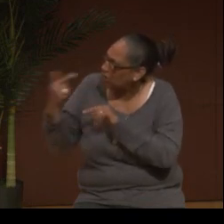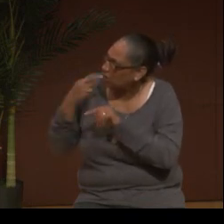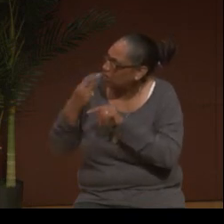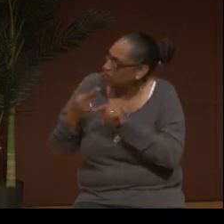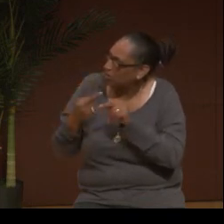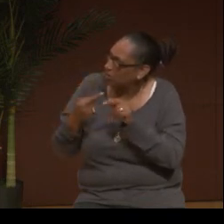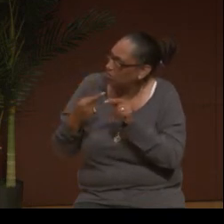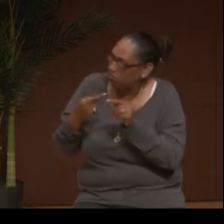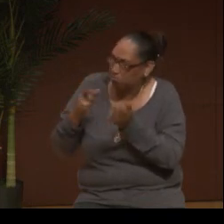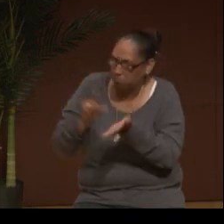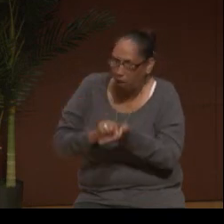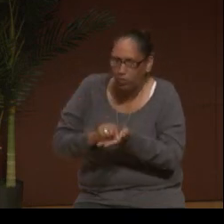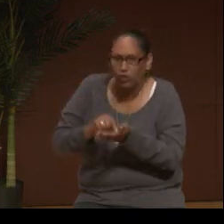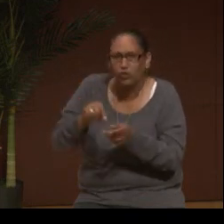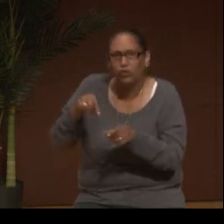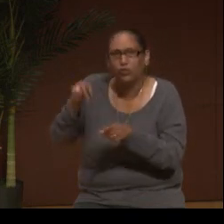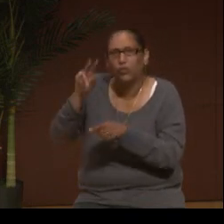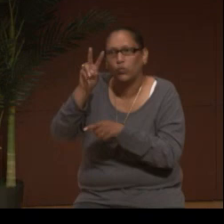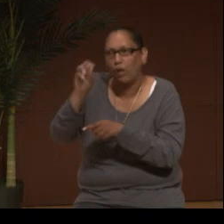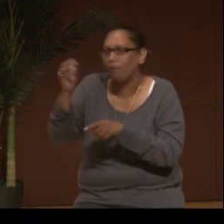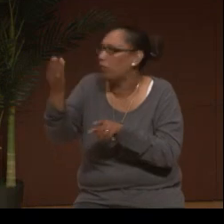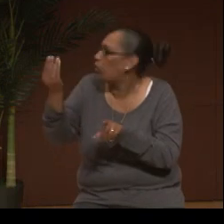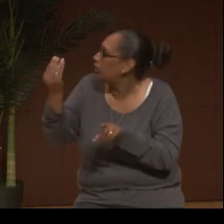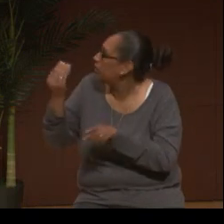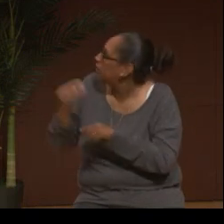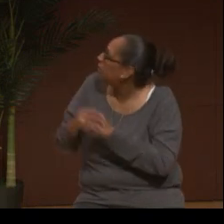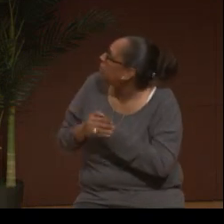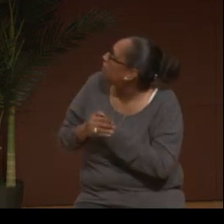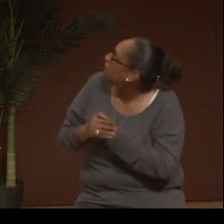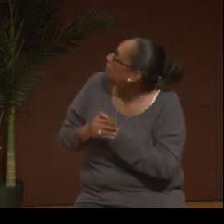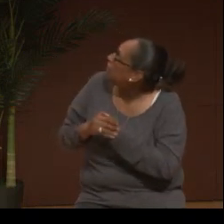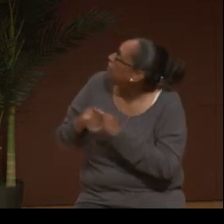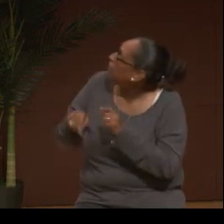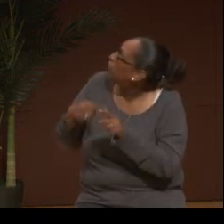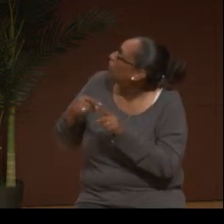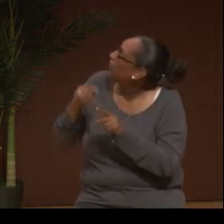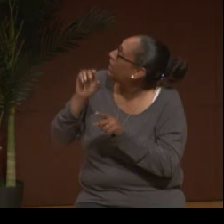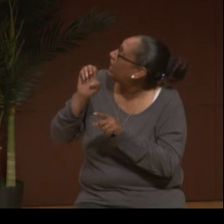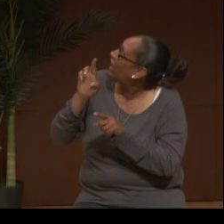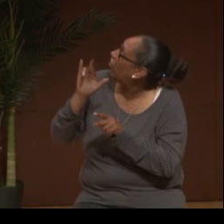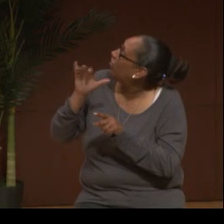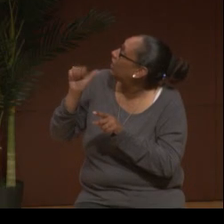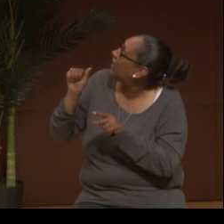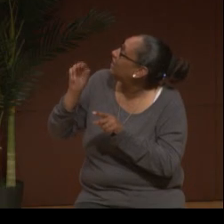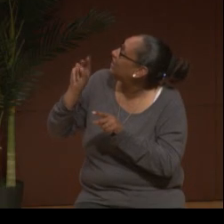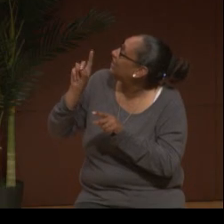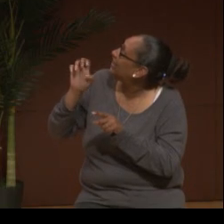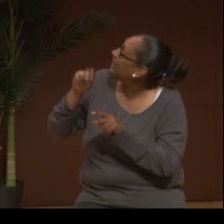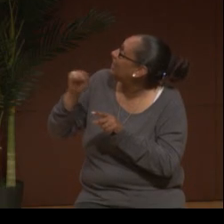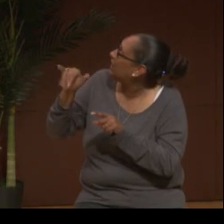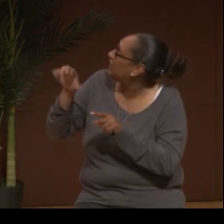in 2014, and I'll read the quote. When Erica Dennis